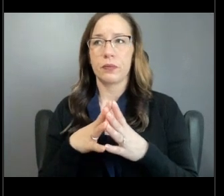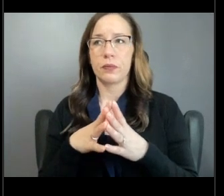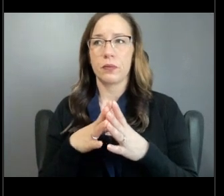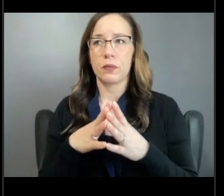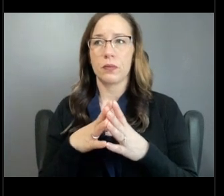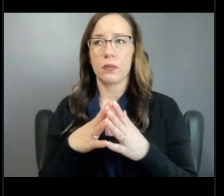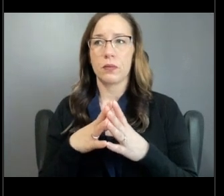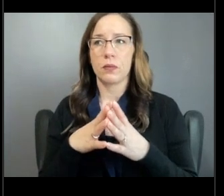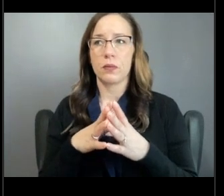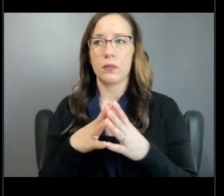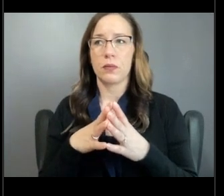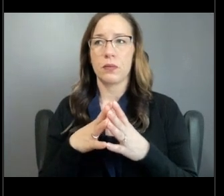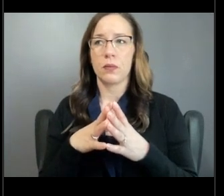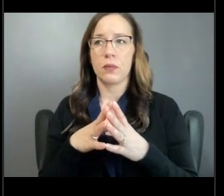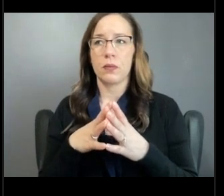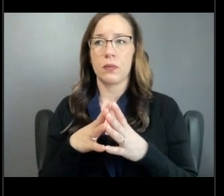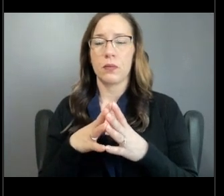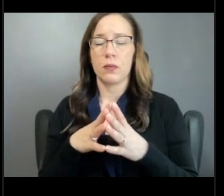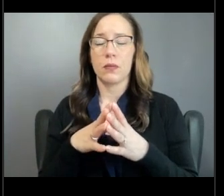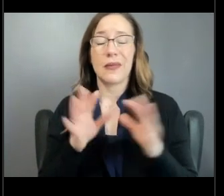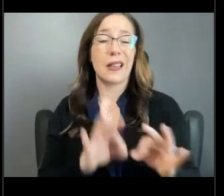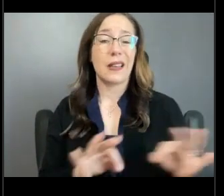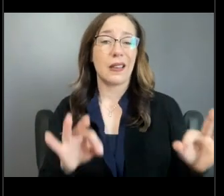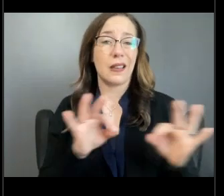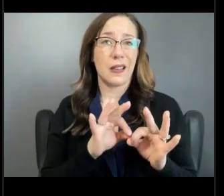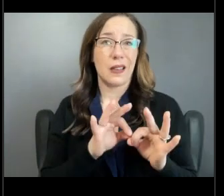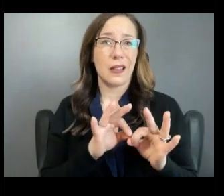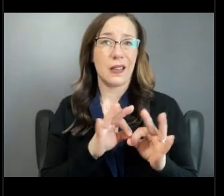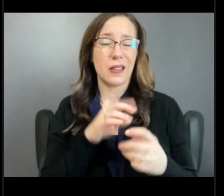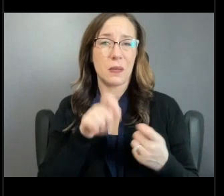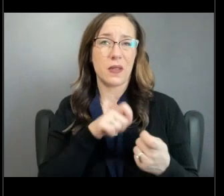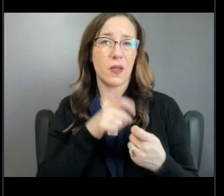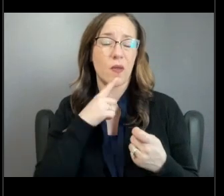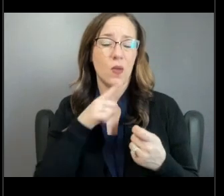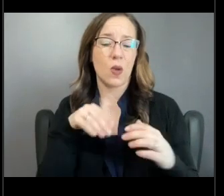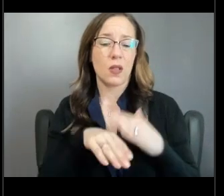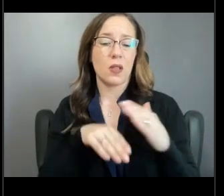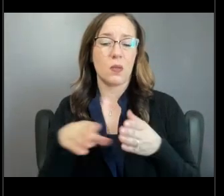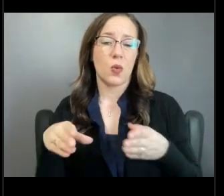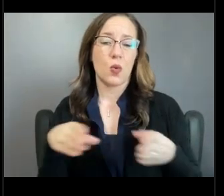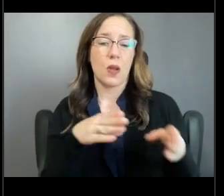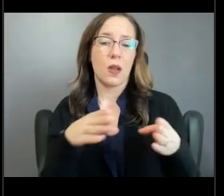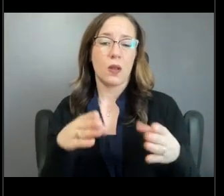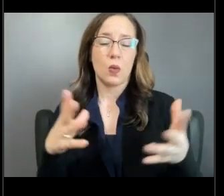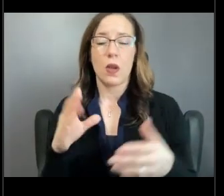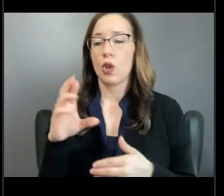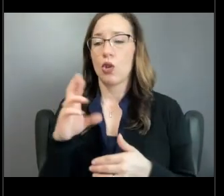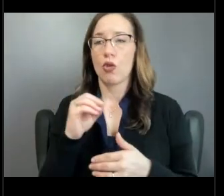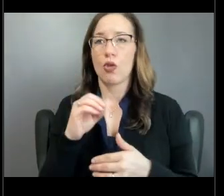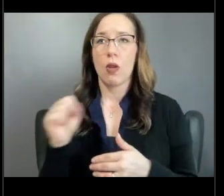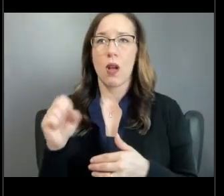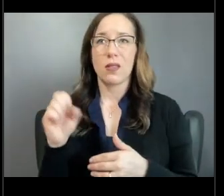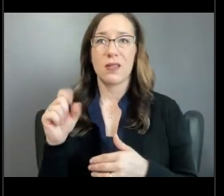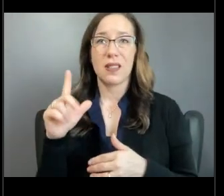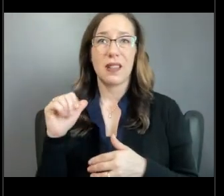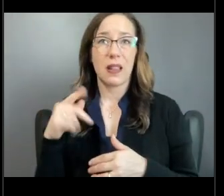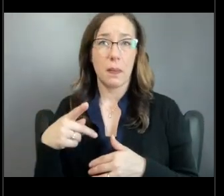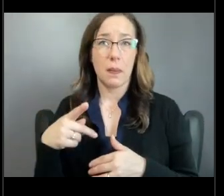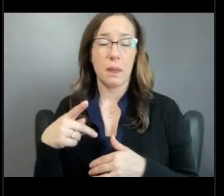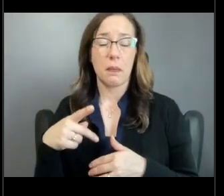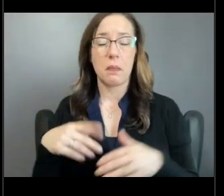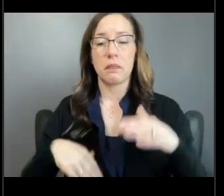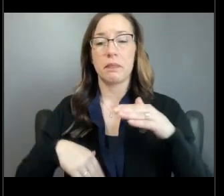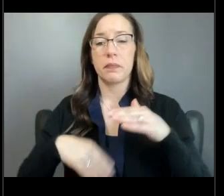A key specification for an accessible route is cross slips may not